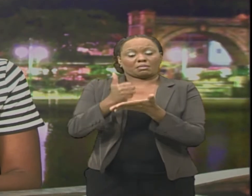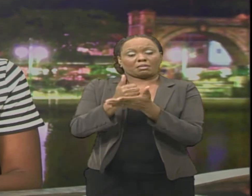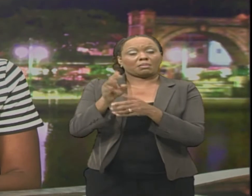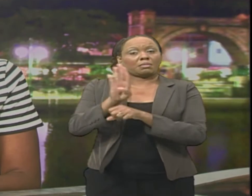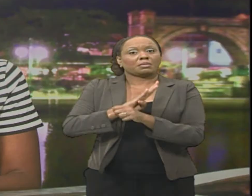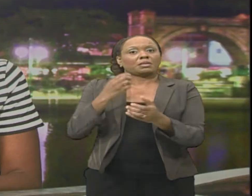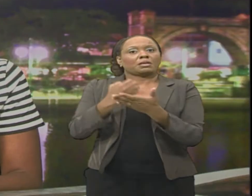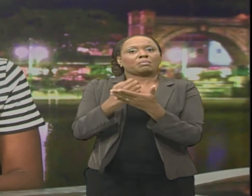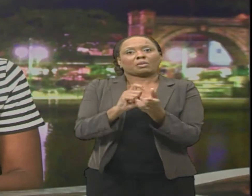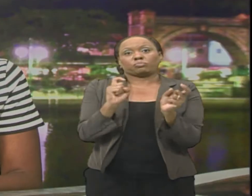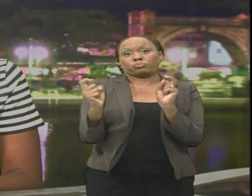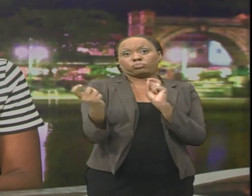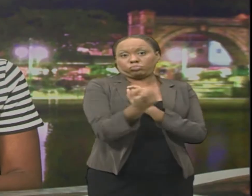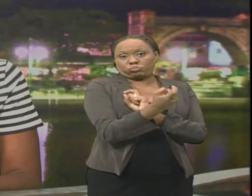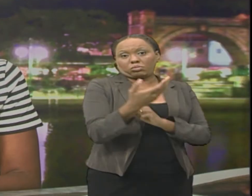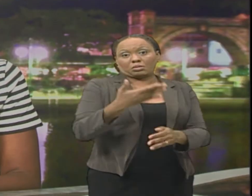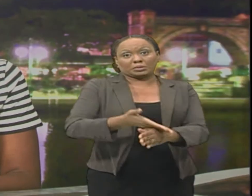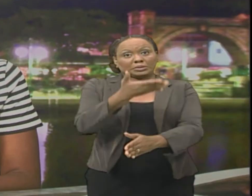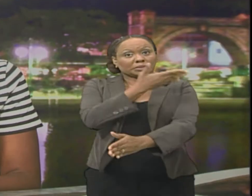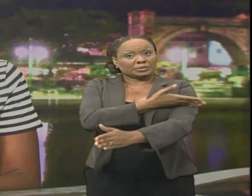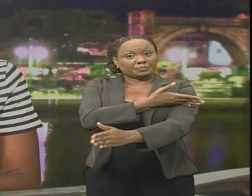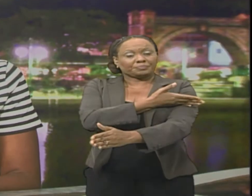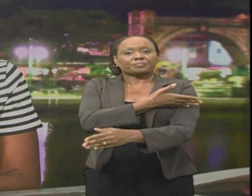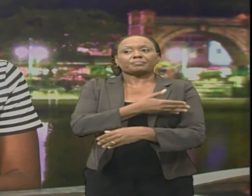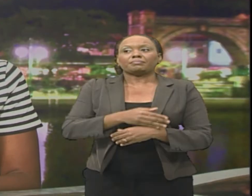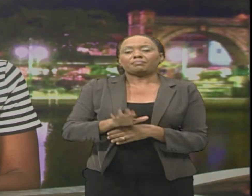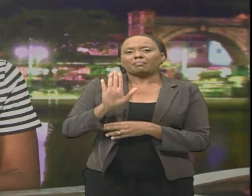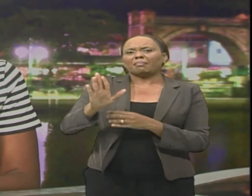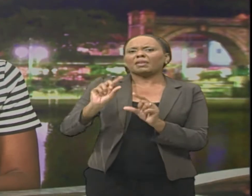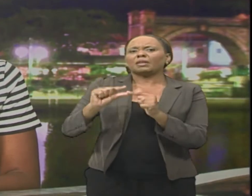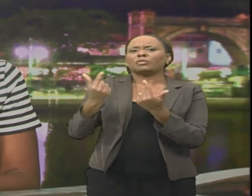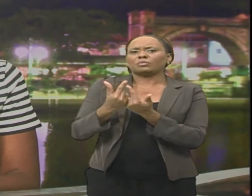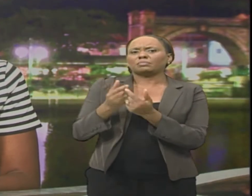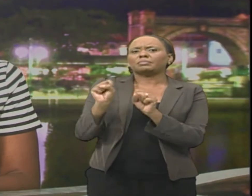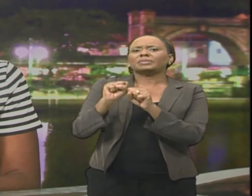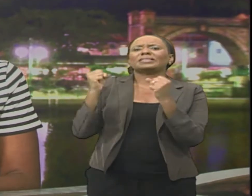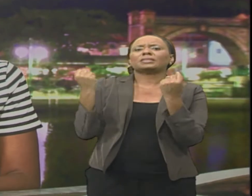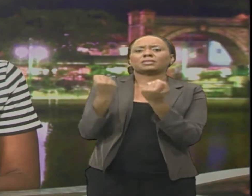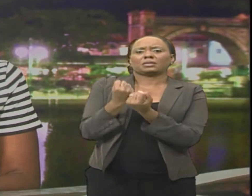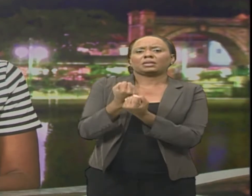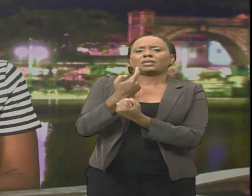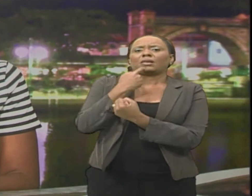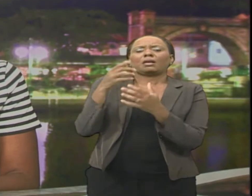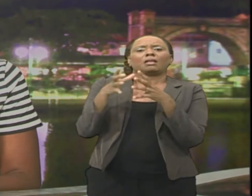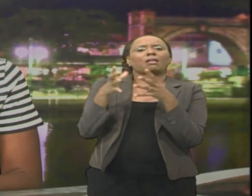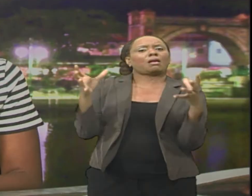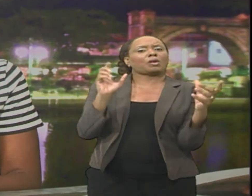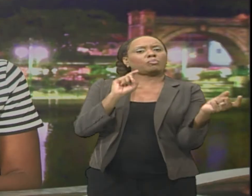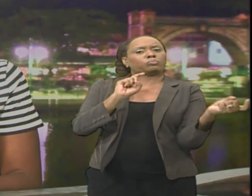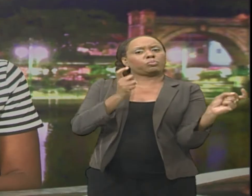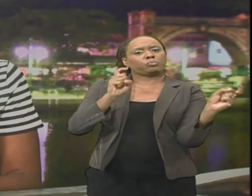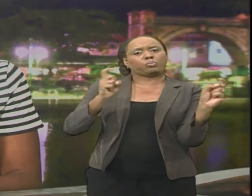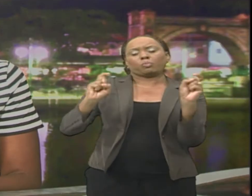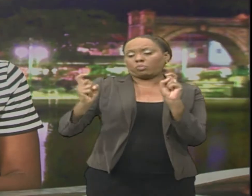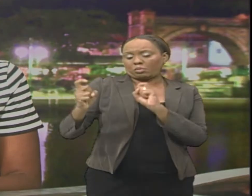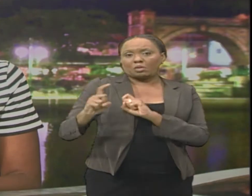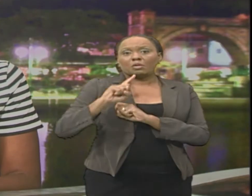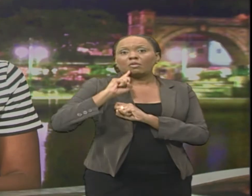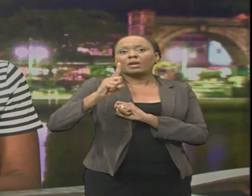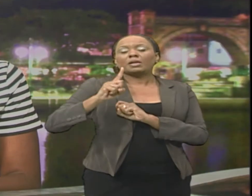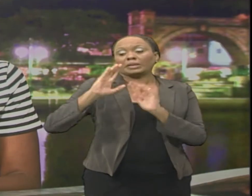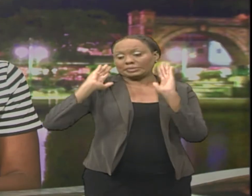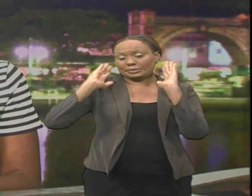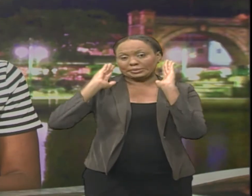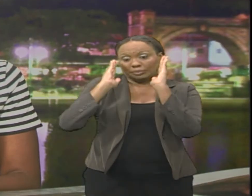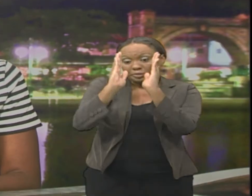Barbados economy. He says the Society had previously stated that much of the fiscal adjustment should focus on a